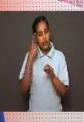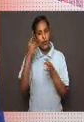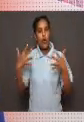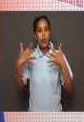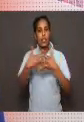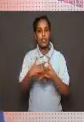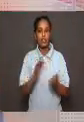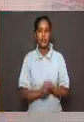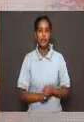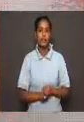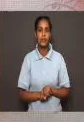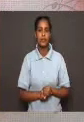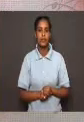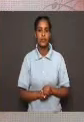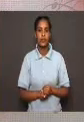combination.